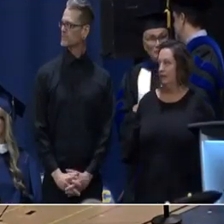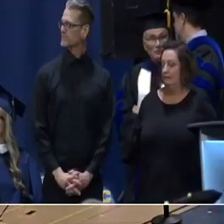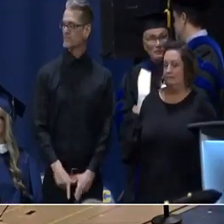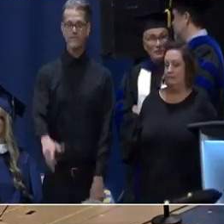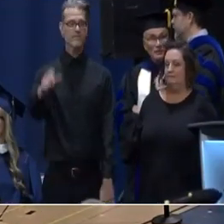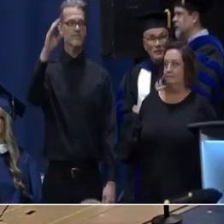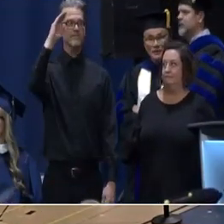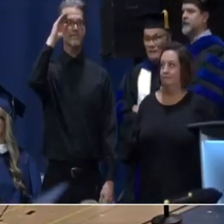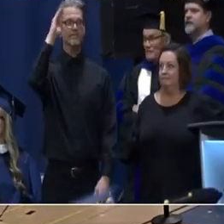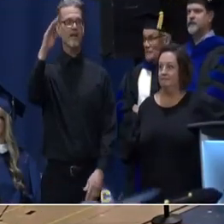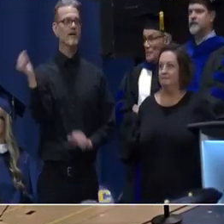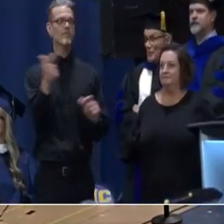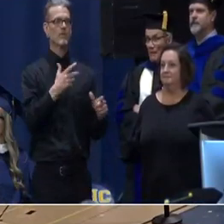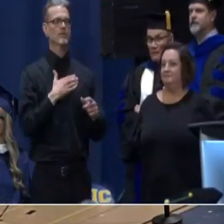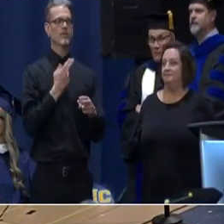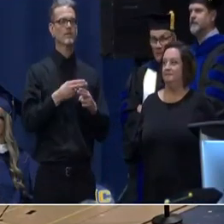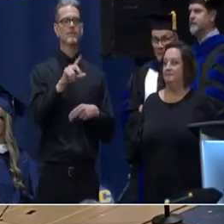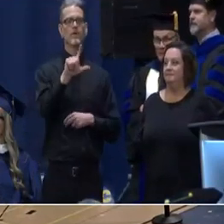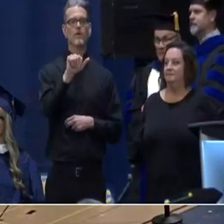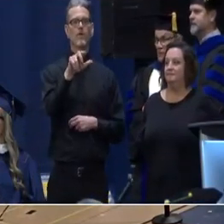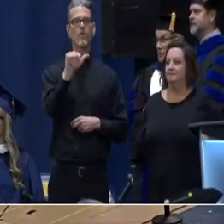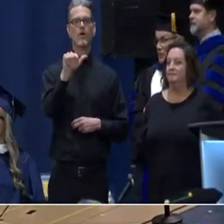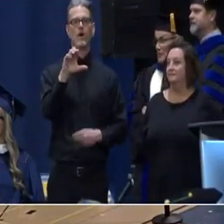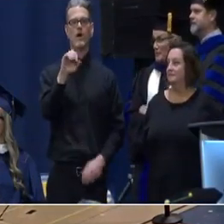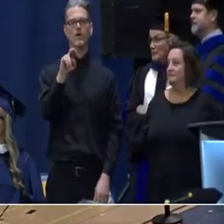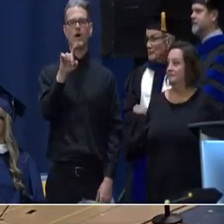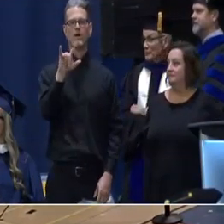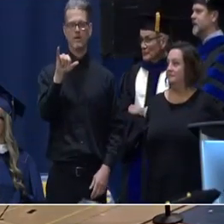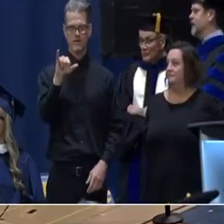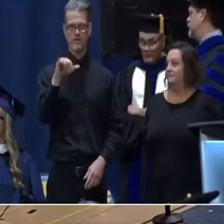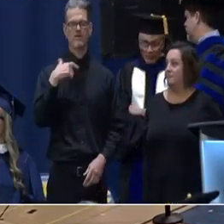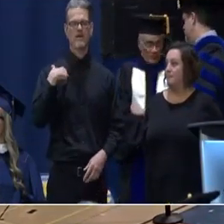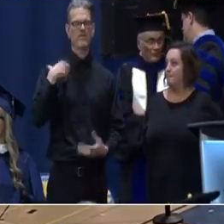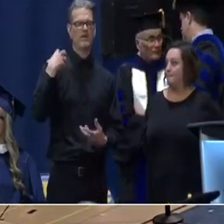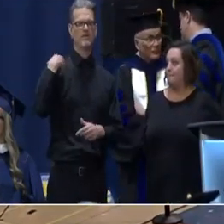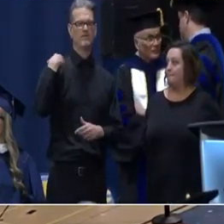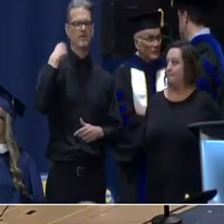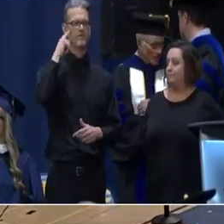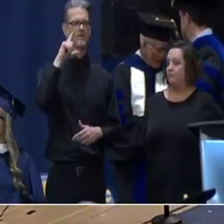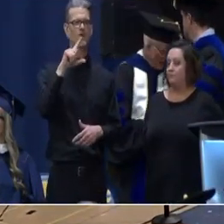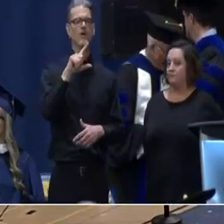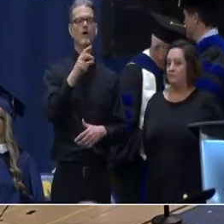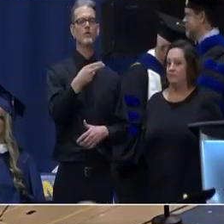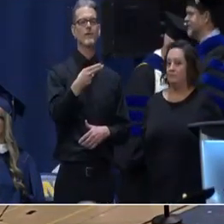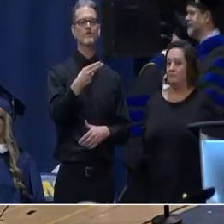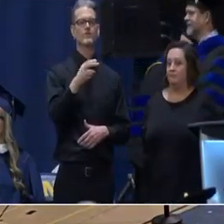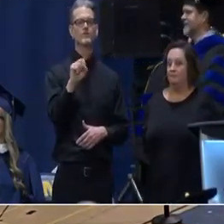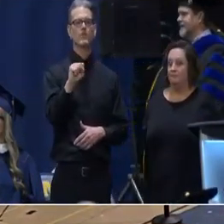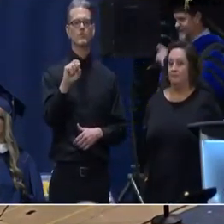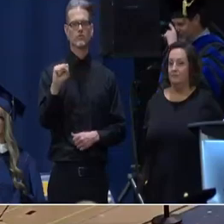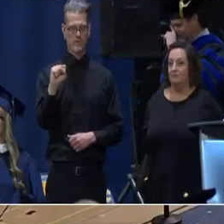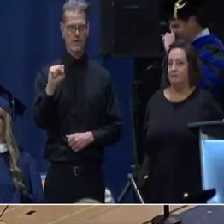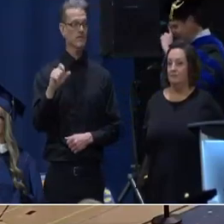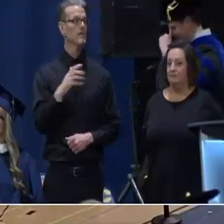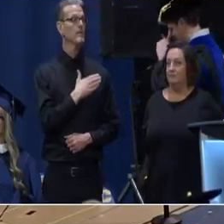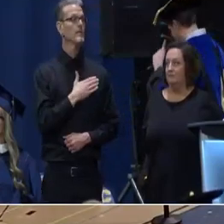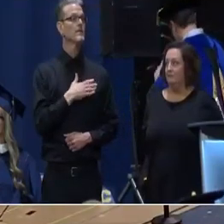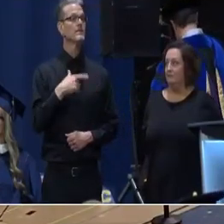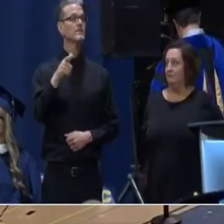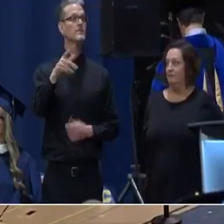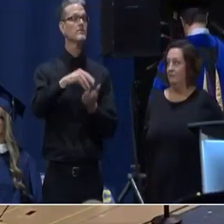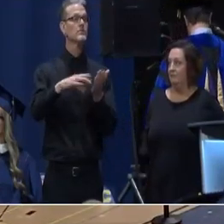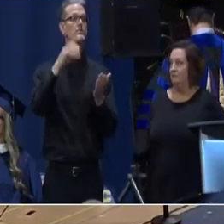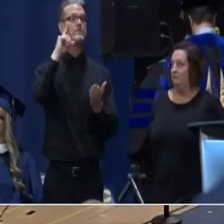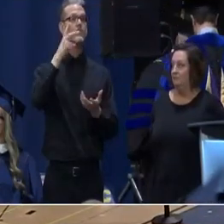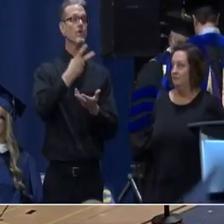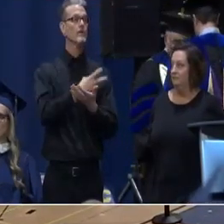Hi, everyone. My name is Laura Connolly. I am Dean of the College of Humanities and Social Sciences. Well, the candidates for Master of Arts